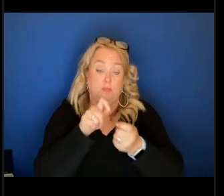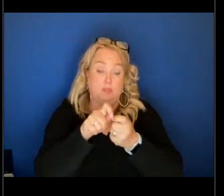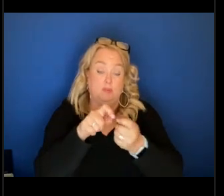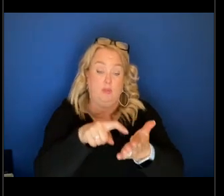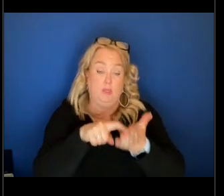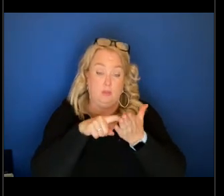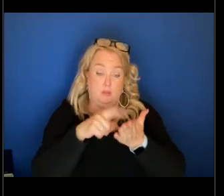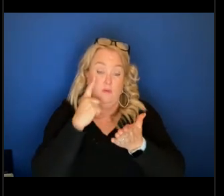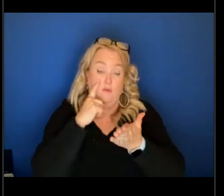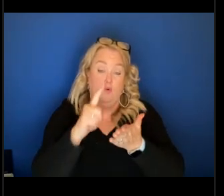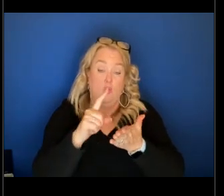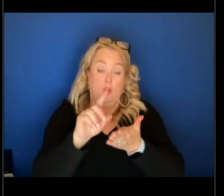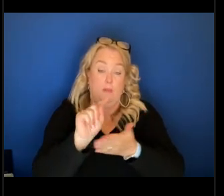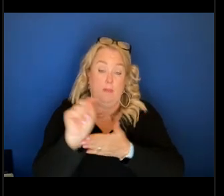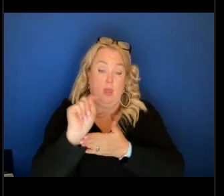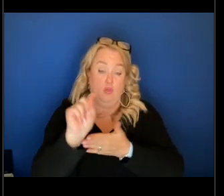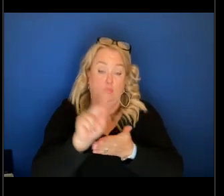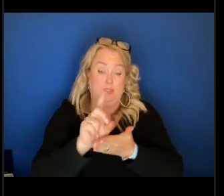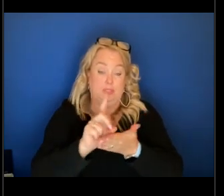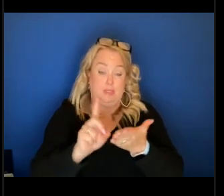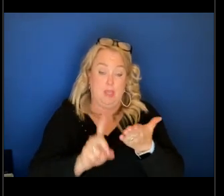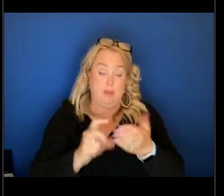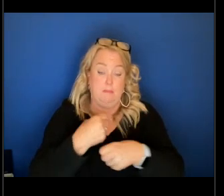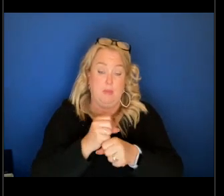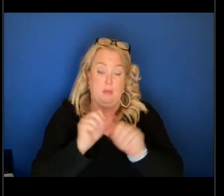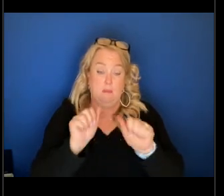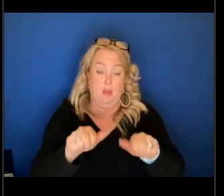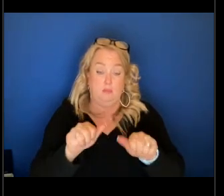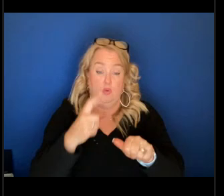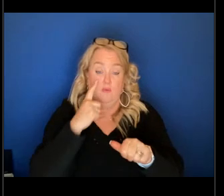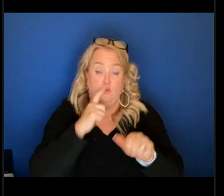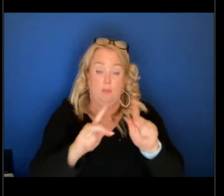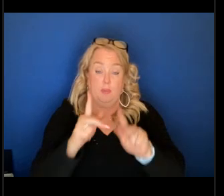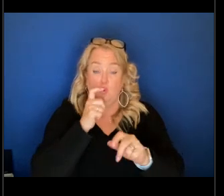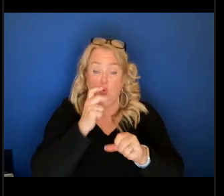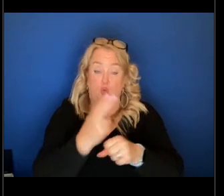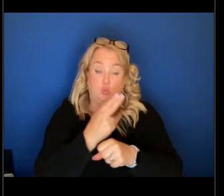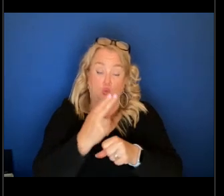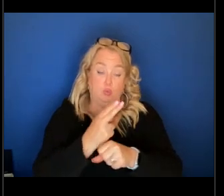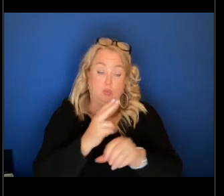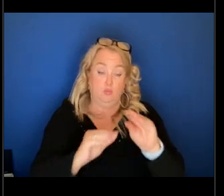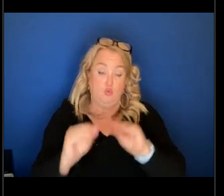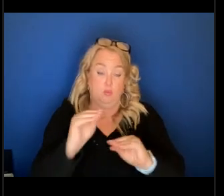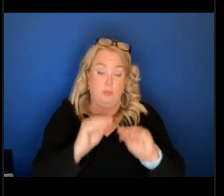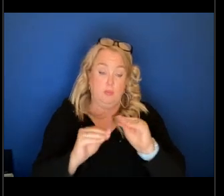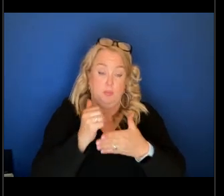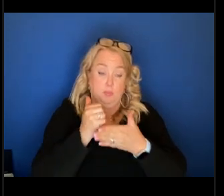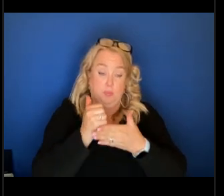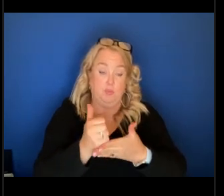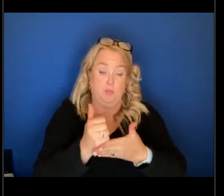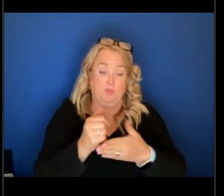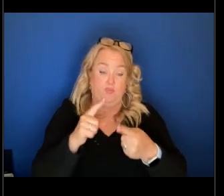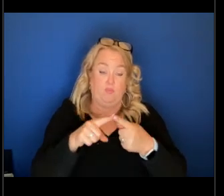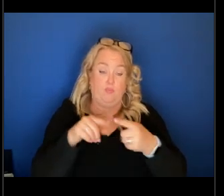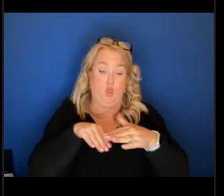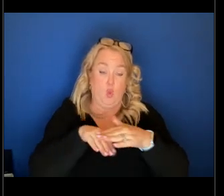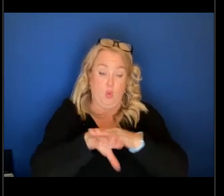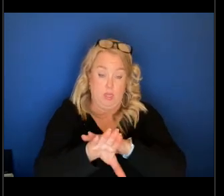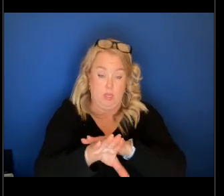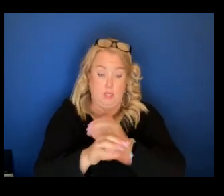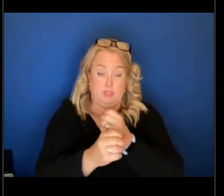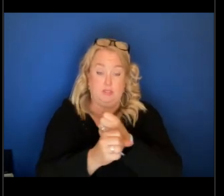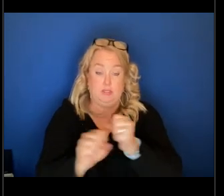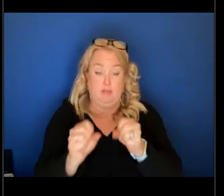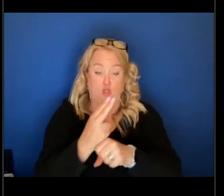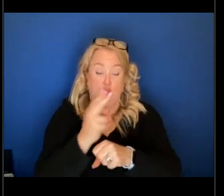for bathroom designs that make it possible for people who use mobility aids to maneuver in and